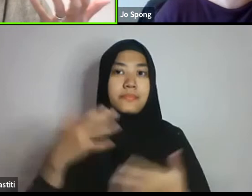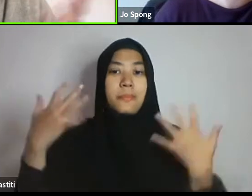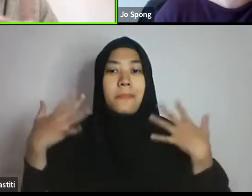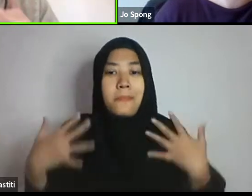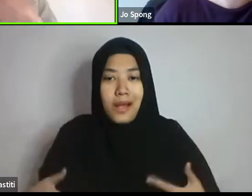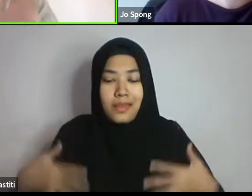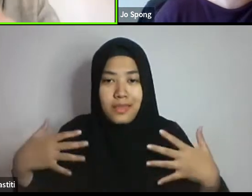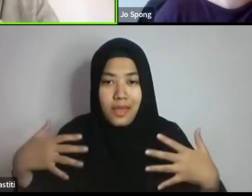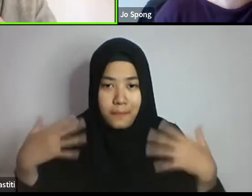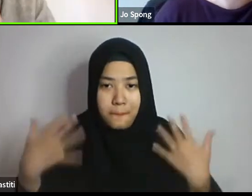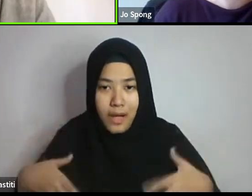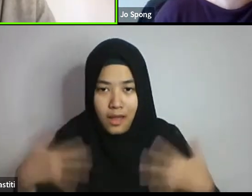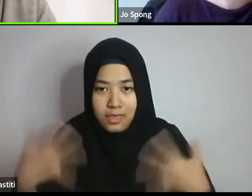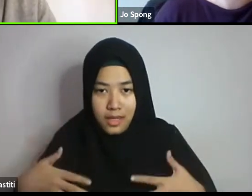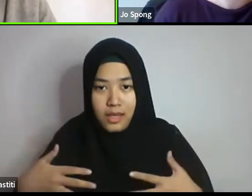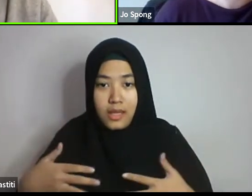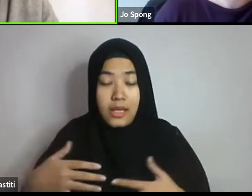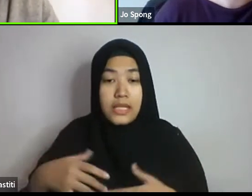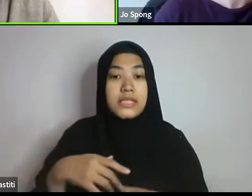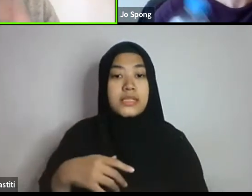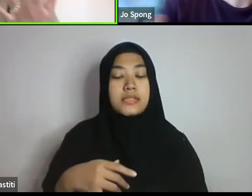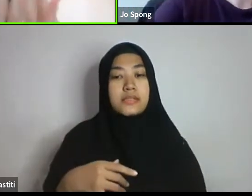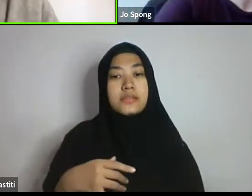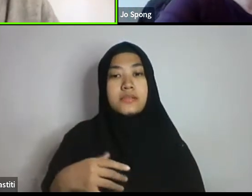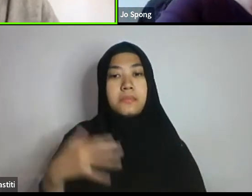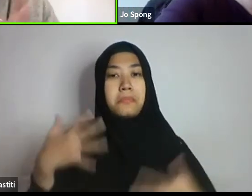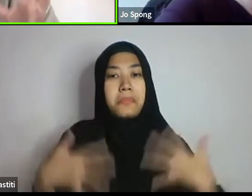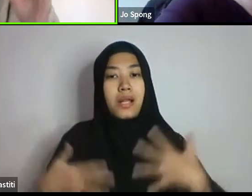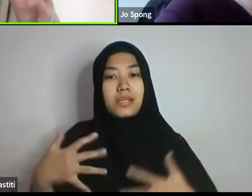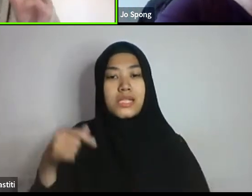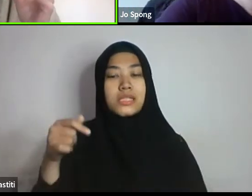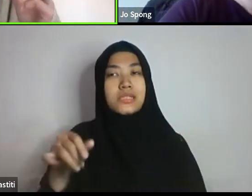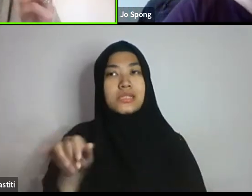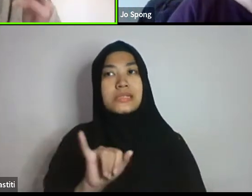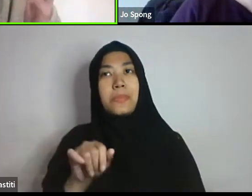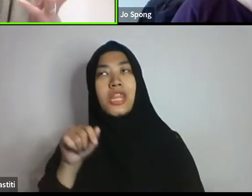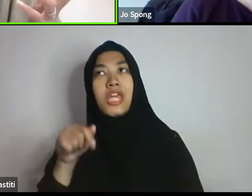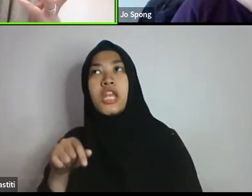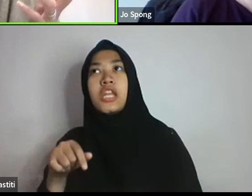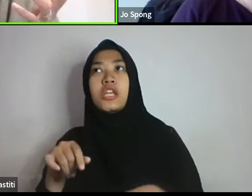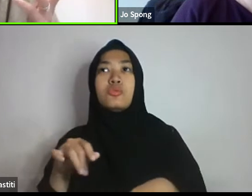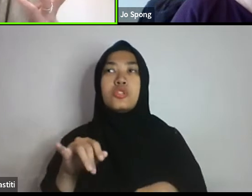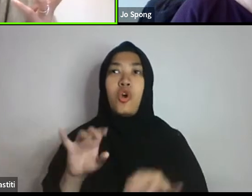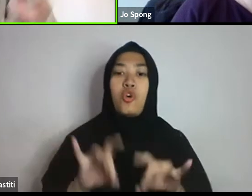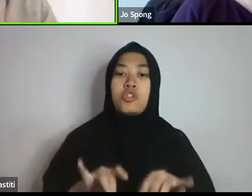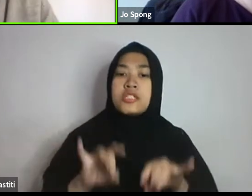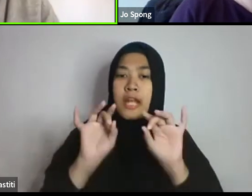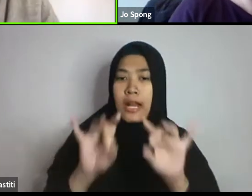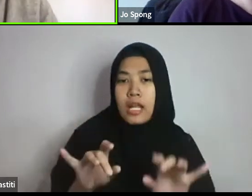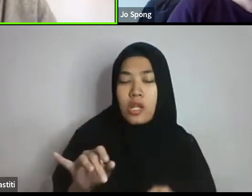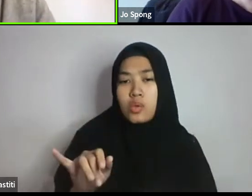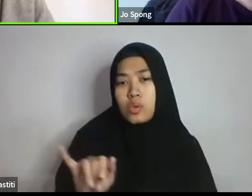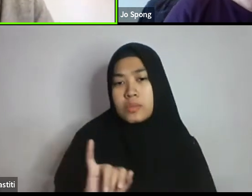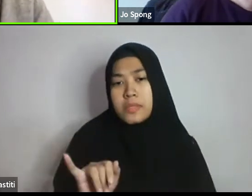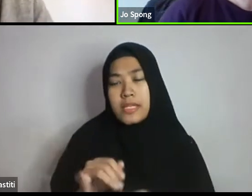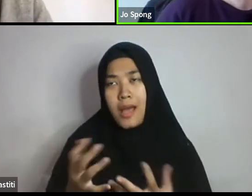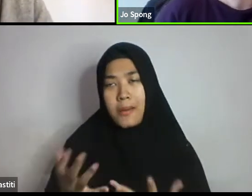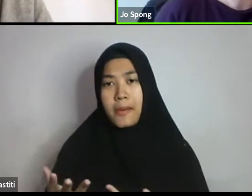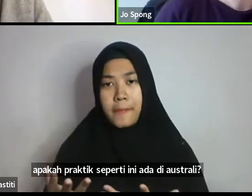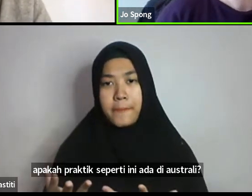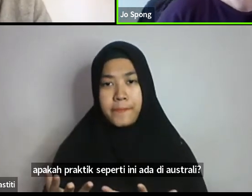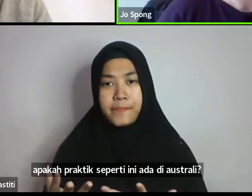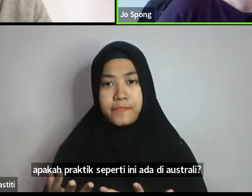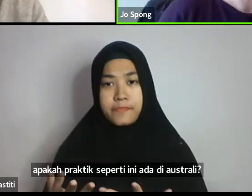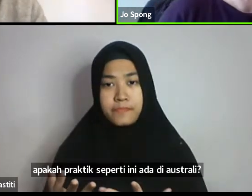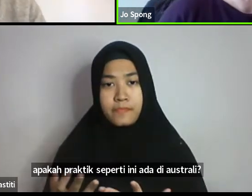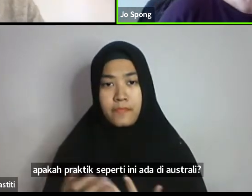people are being sent to the home or in Indonesia we use the word rehabilitation center. So there